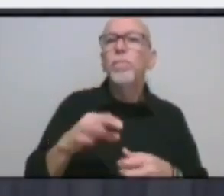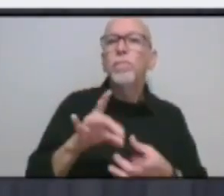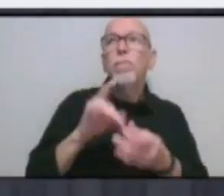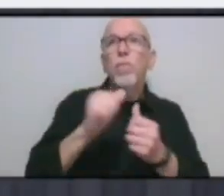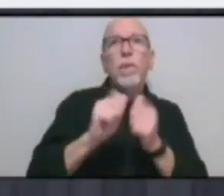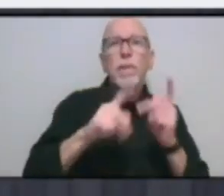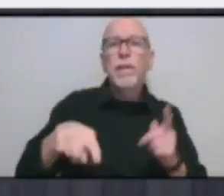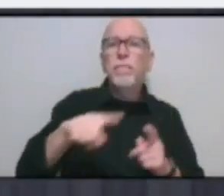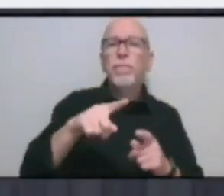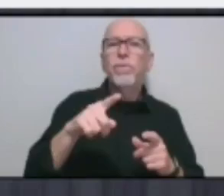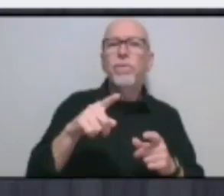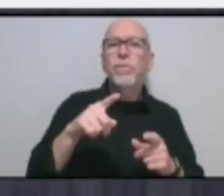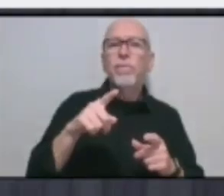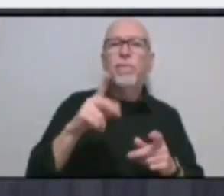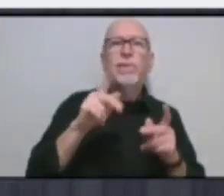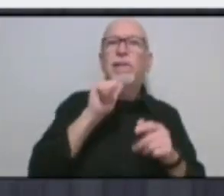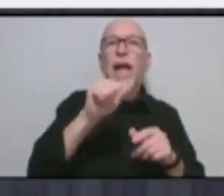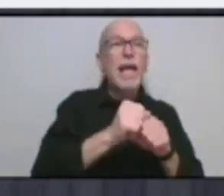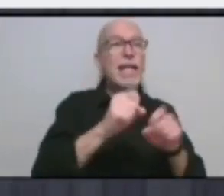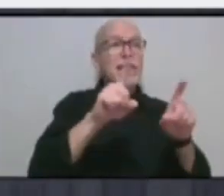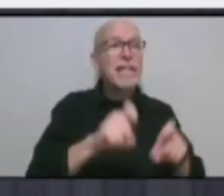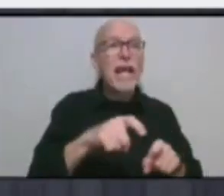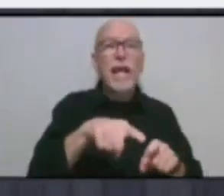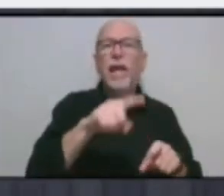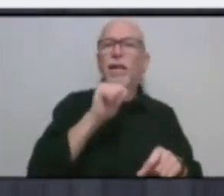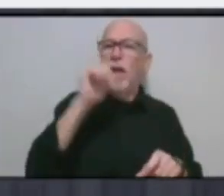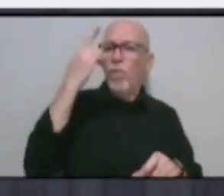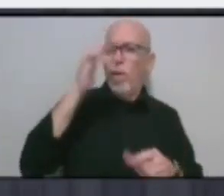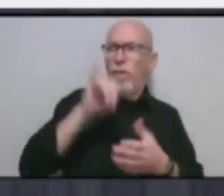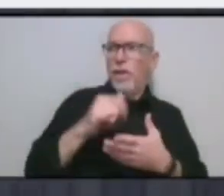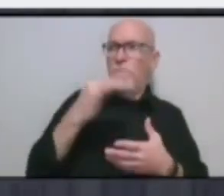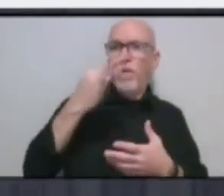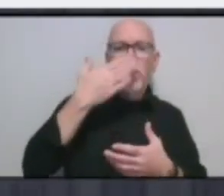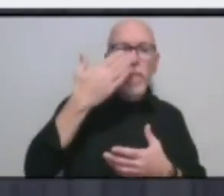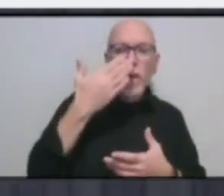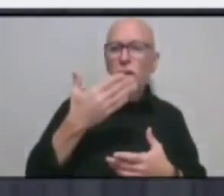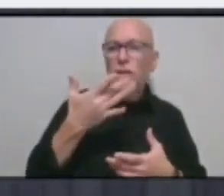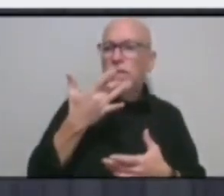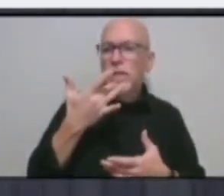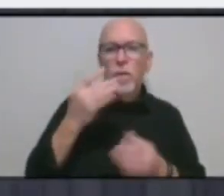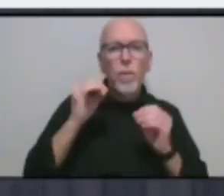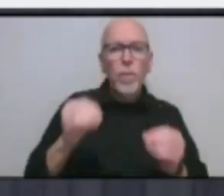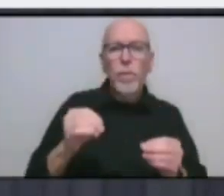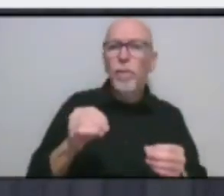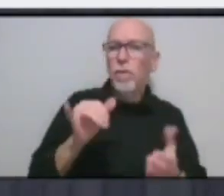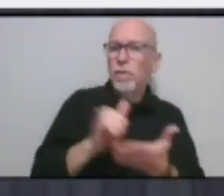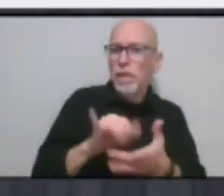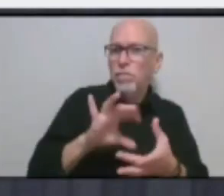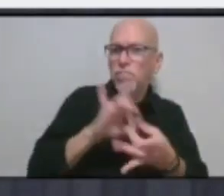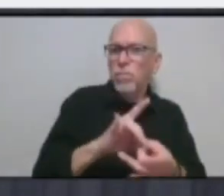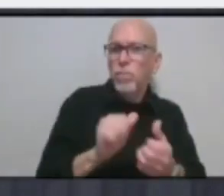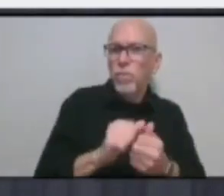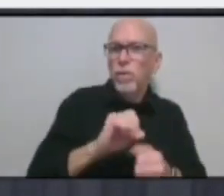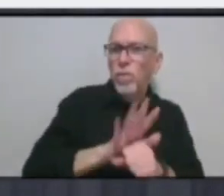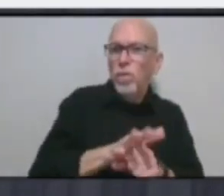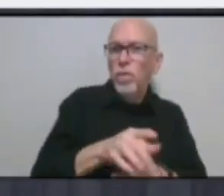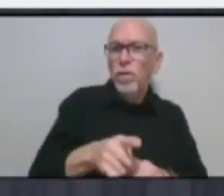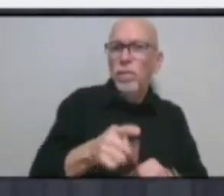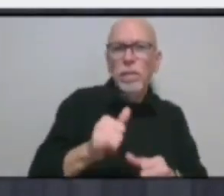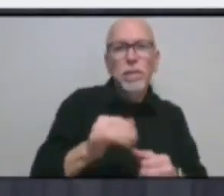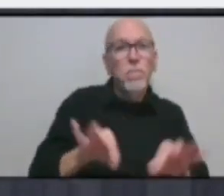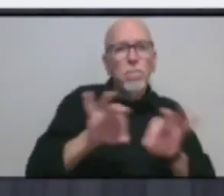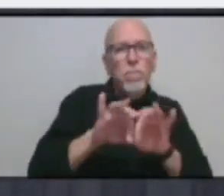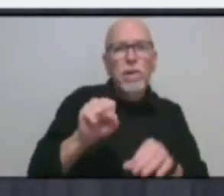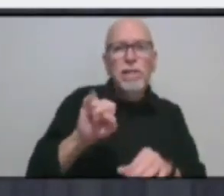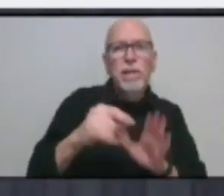not otherwise getting tested. And again, that has now become a very key, these are two very key symptoms